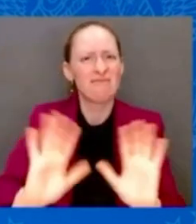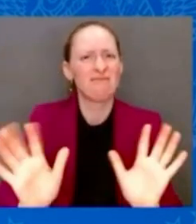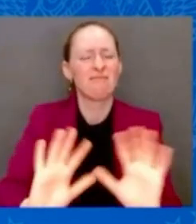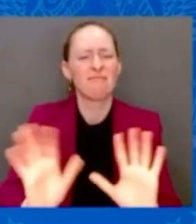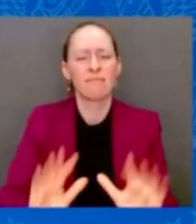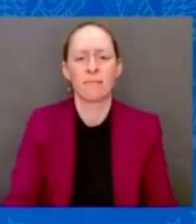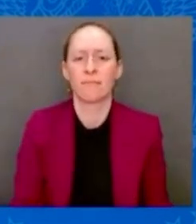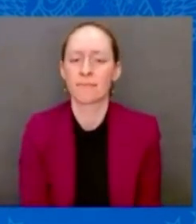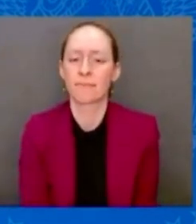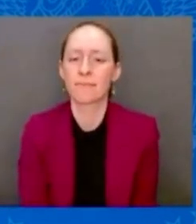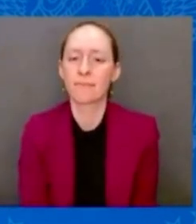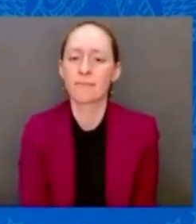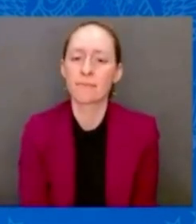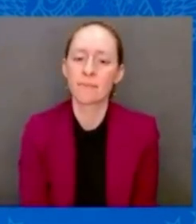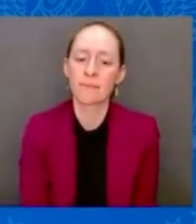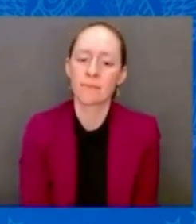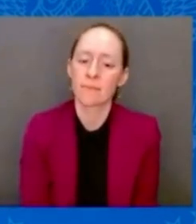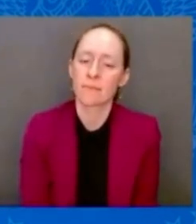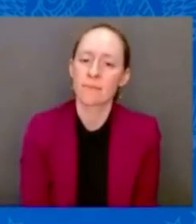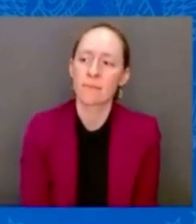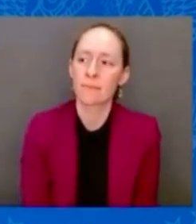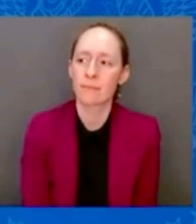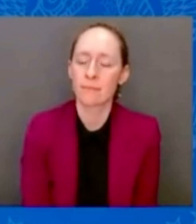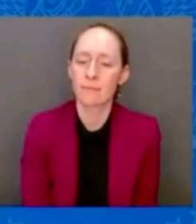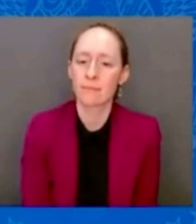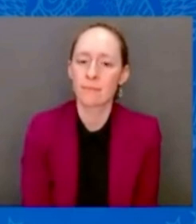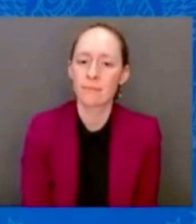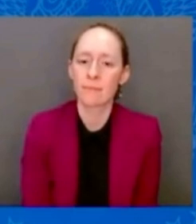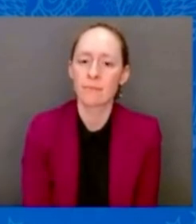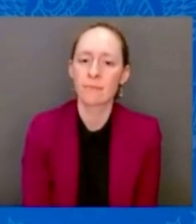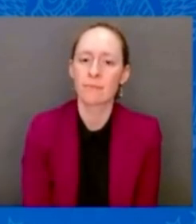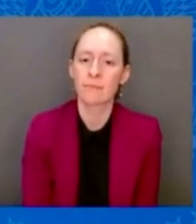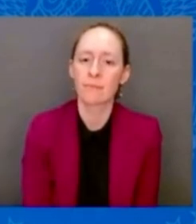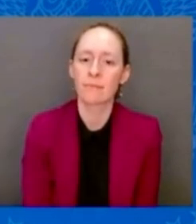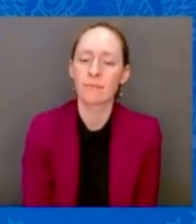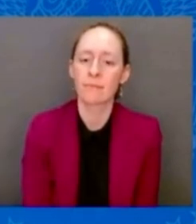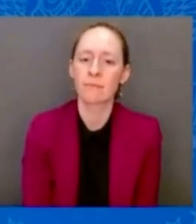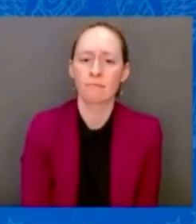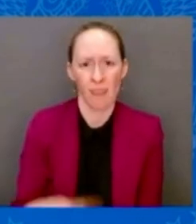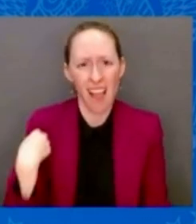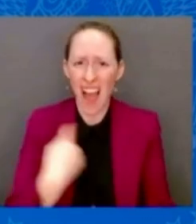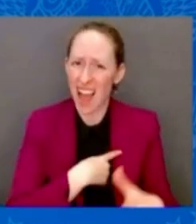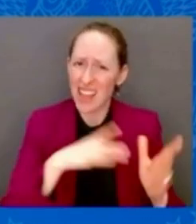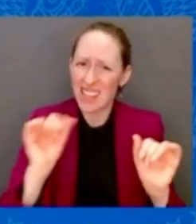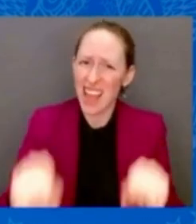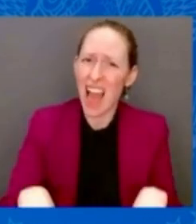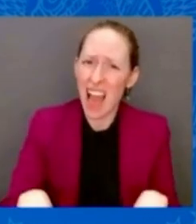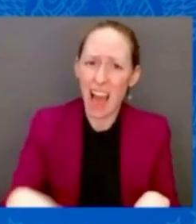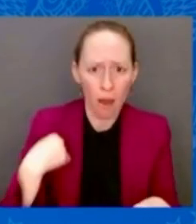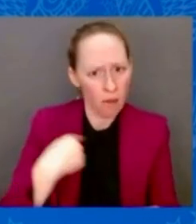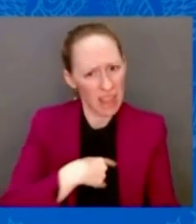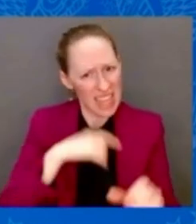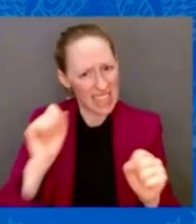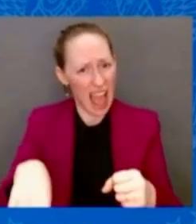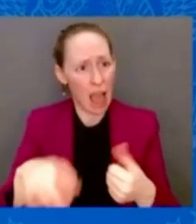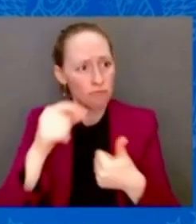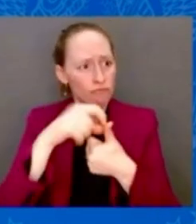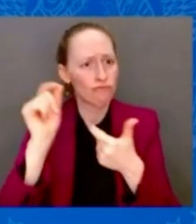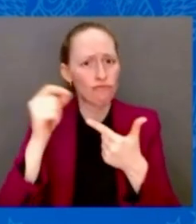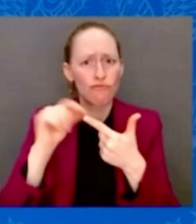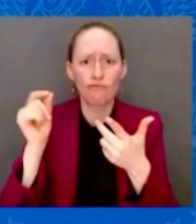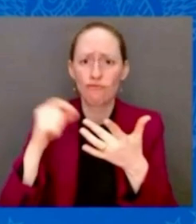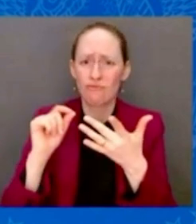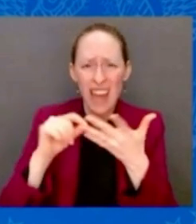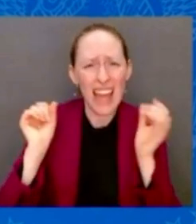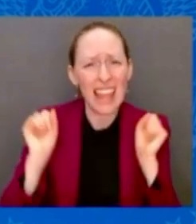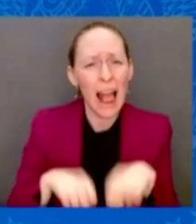We can do this. I met with every major cancer research facility in the world but one. From Asia to Europe,